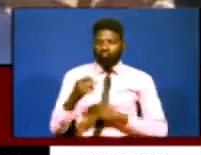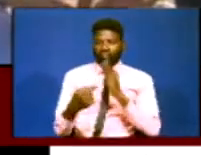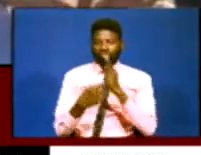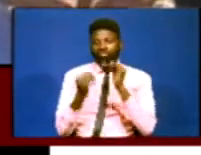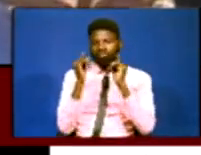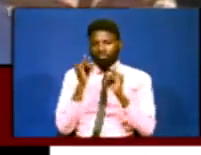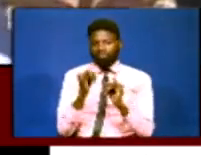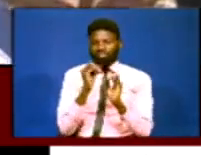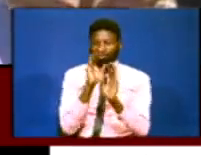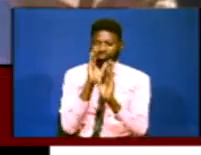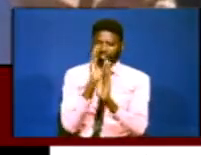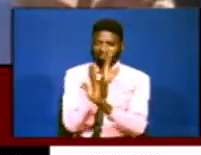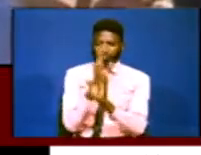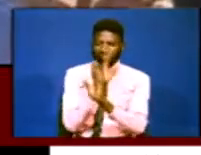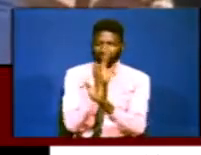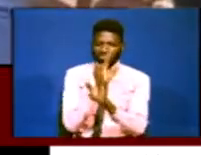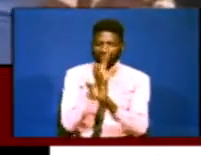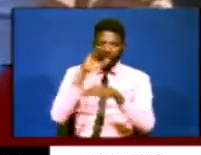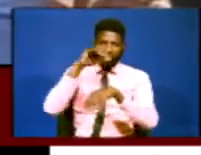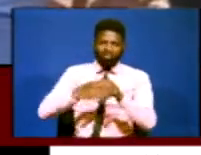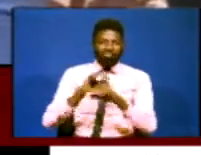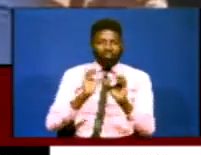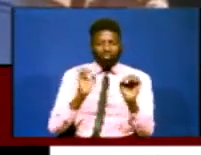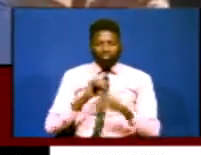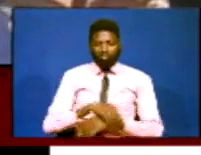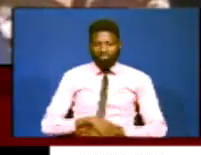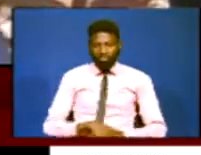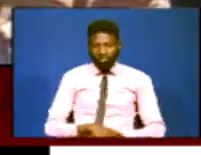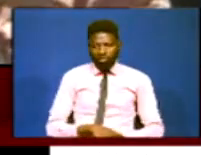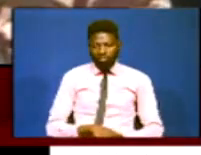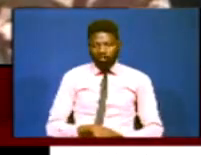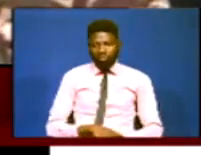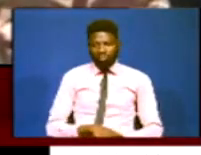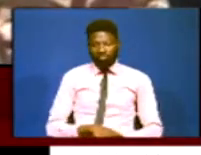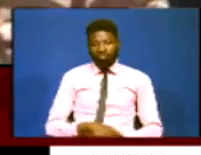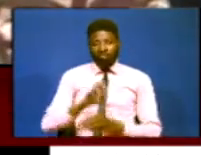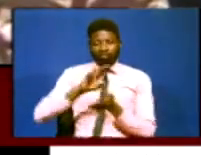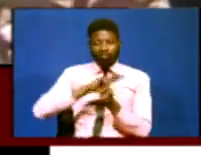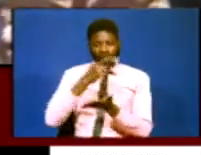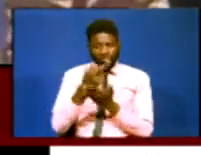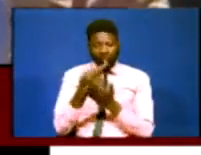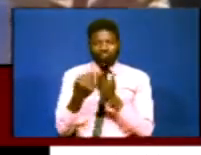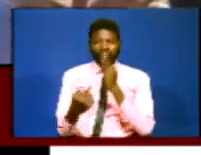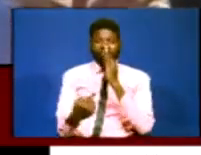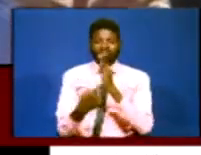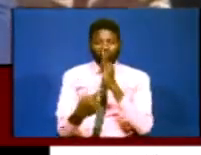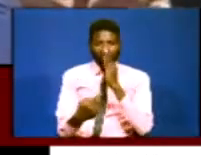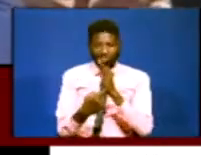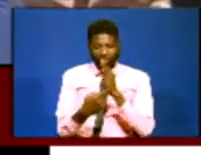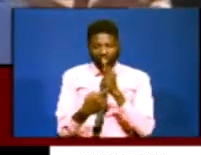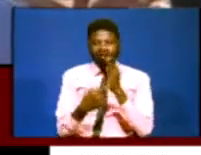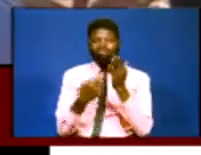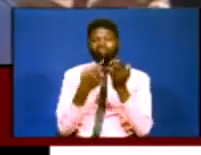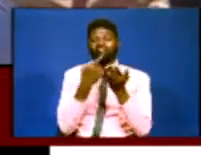detection and interception. Resources, technologies, and information are shared across the